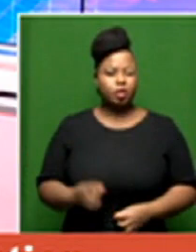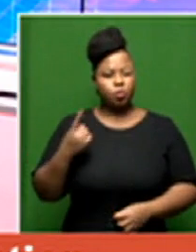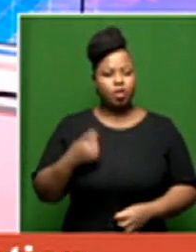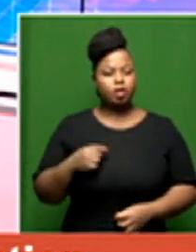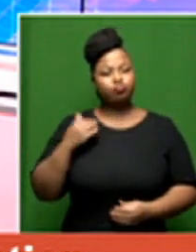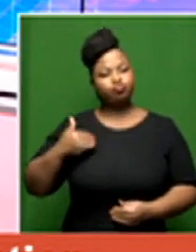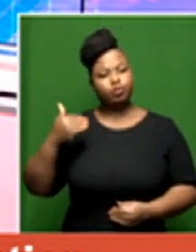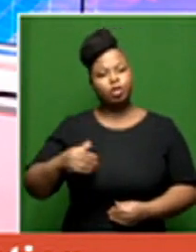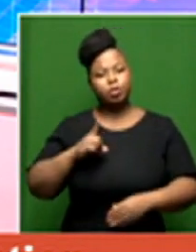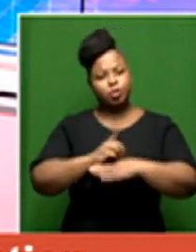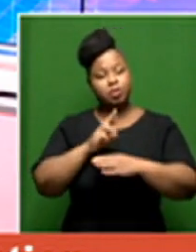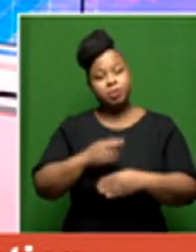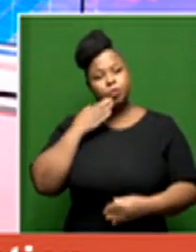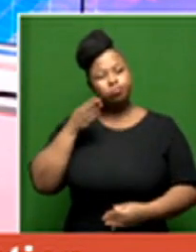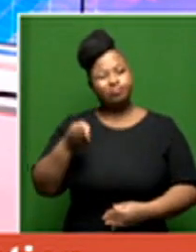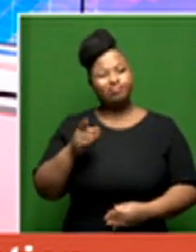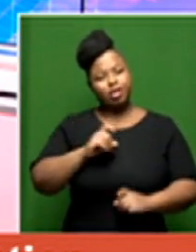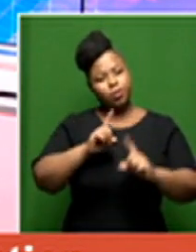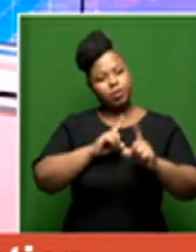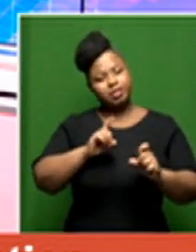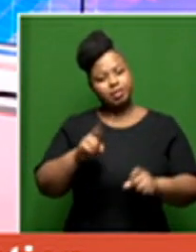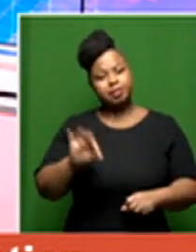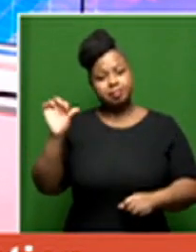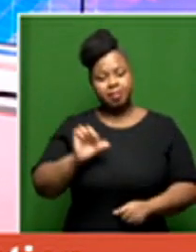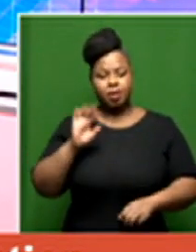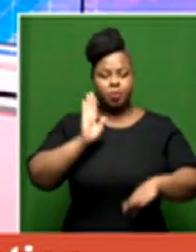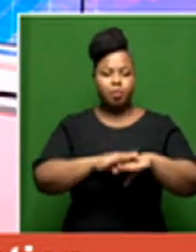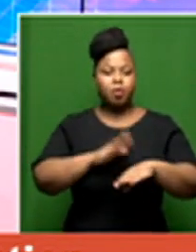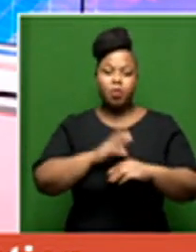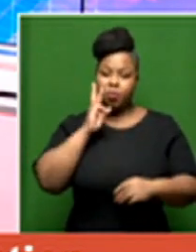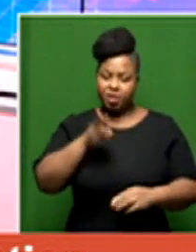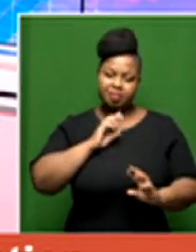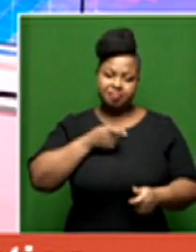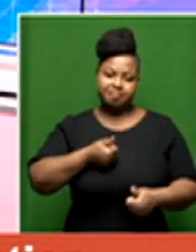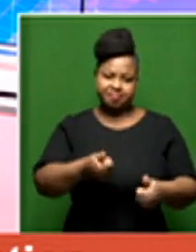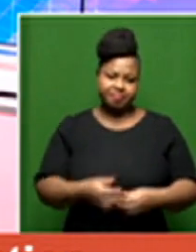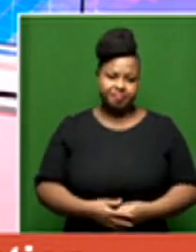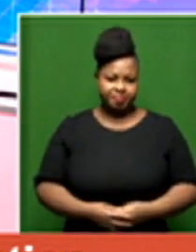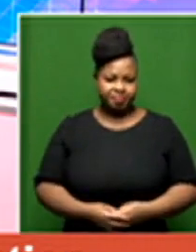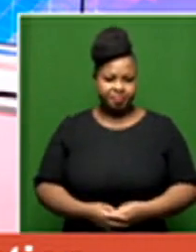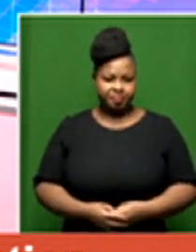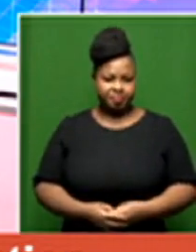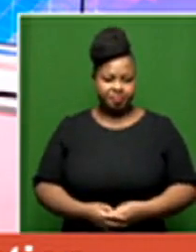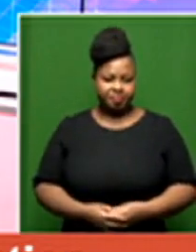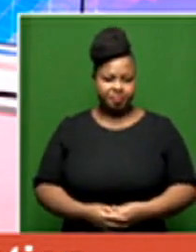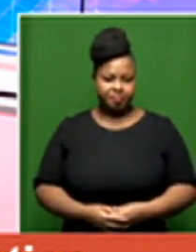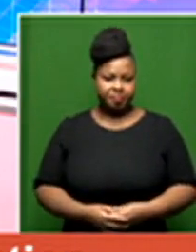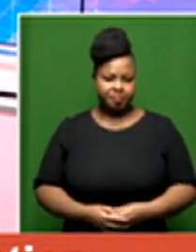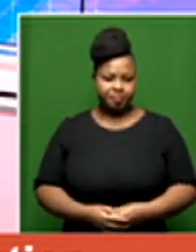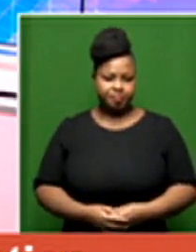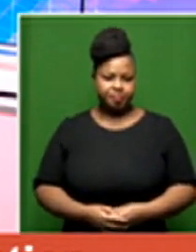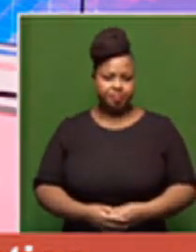One of our regular GPs takes on some of those questions right after this. Please stay with us.